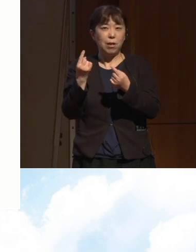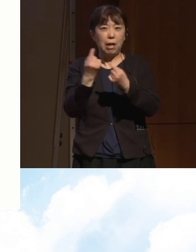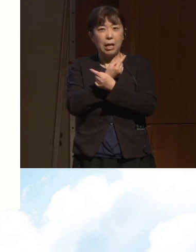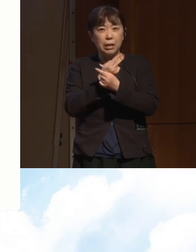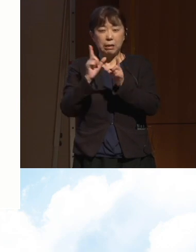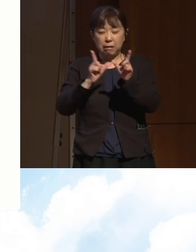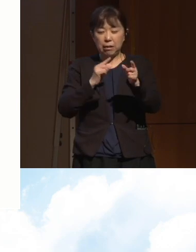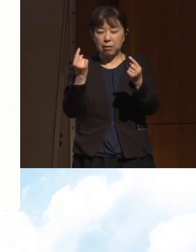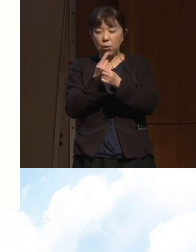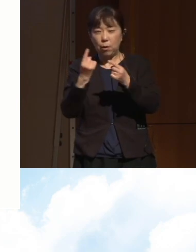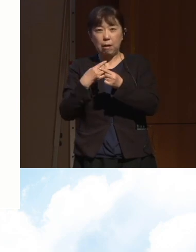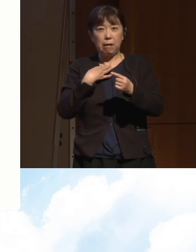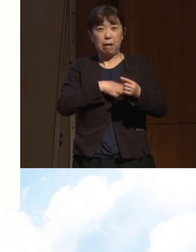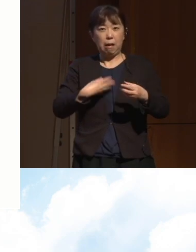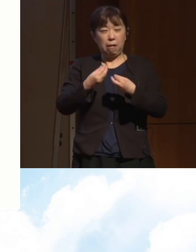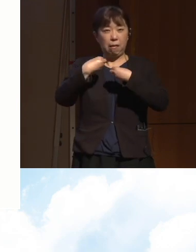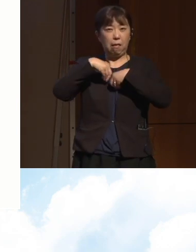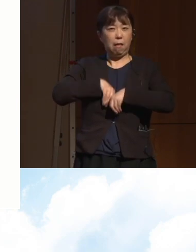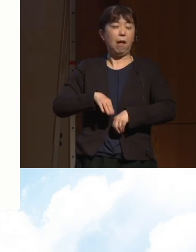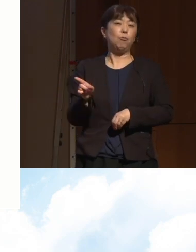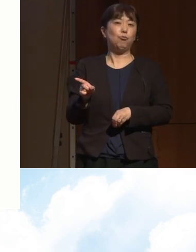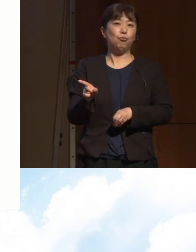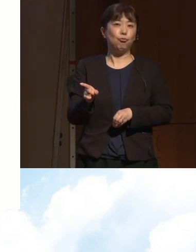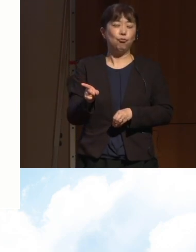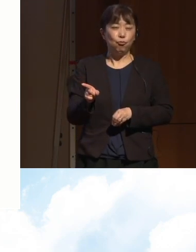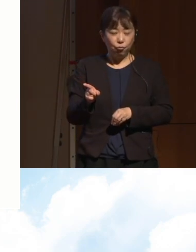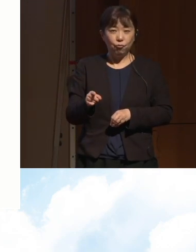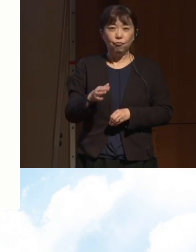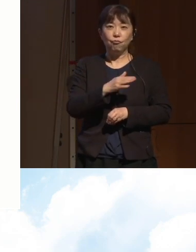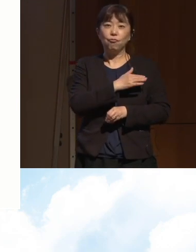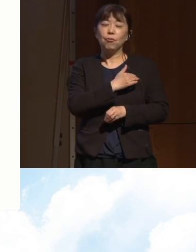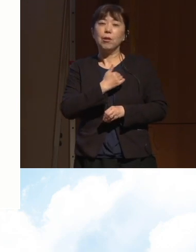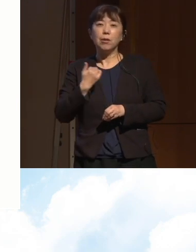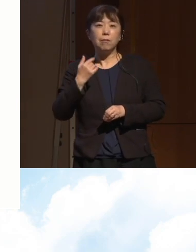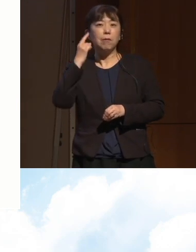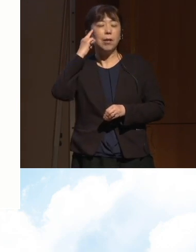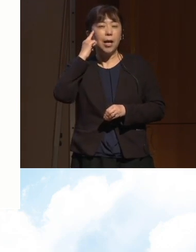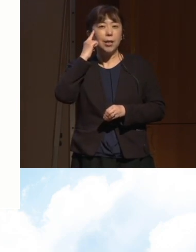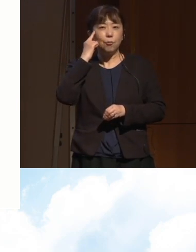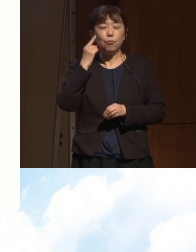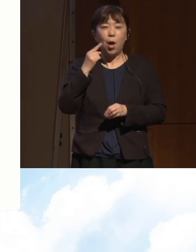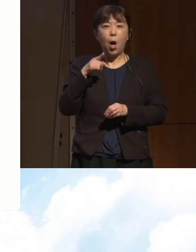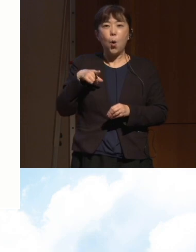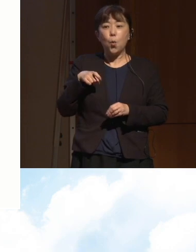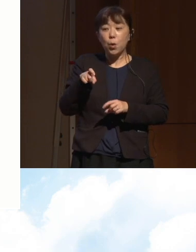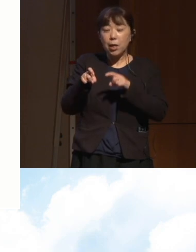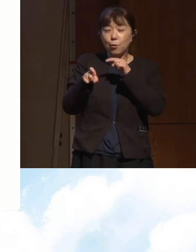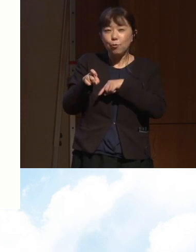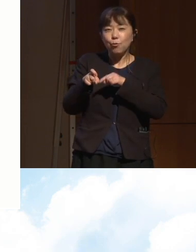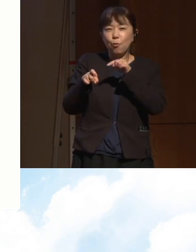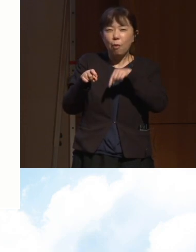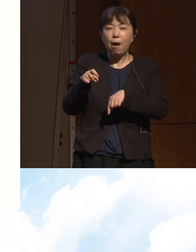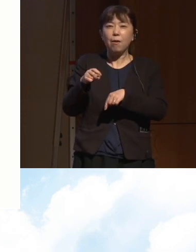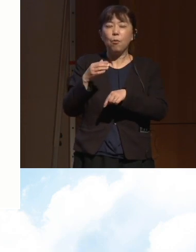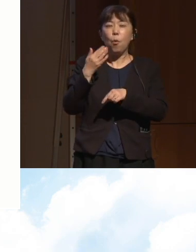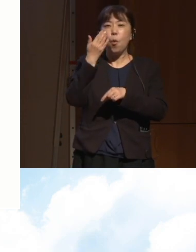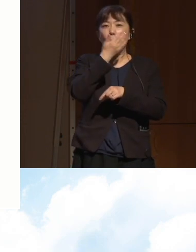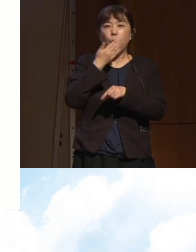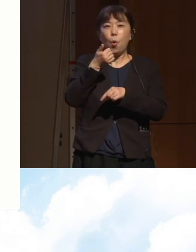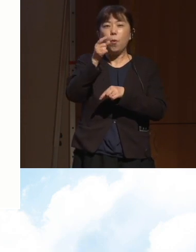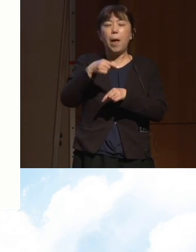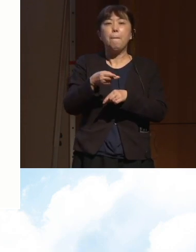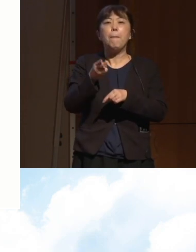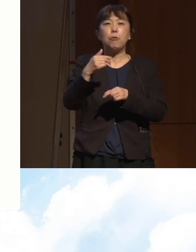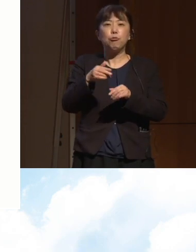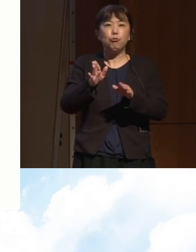the virus glycoprotein receptor interaction as an efficient way to block virus entry into cells. Ebola